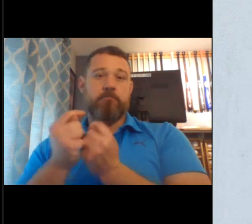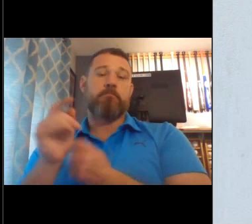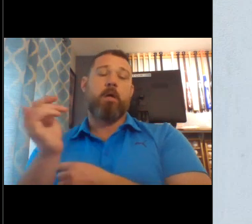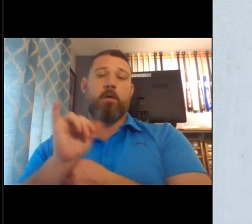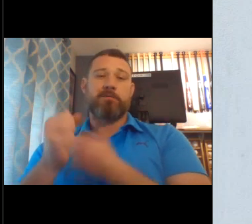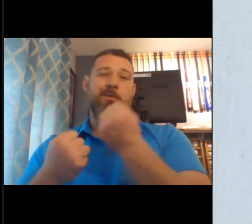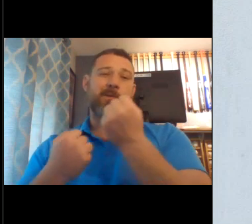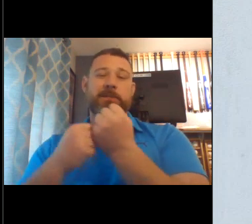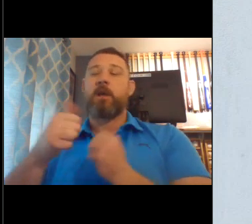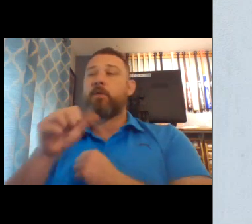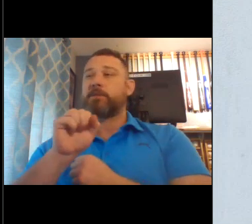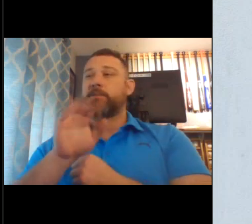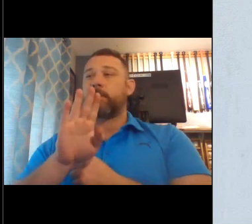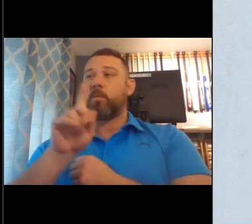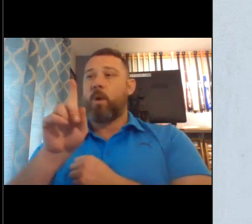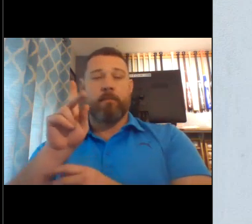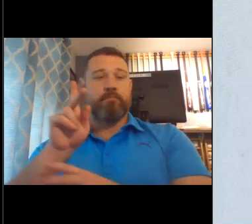other SB1 programs,